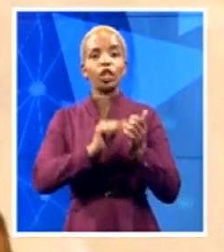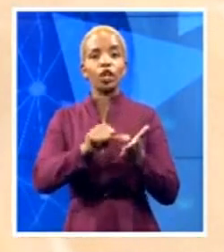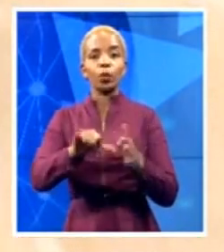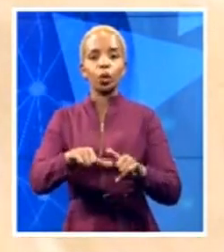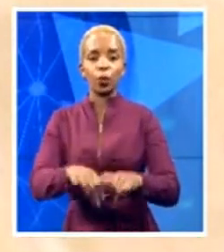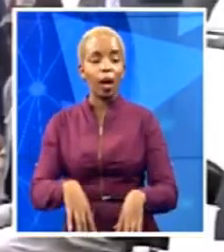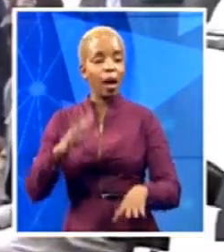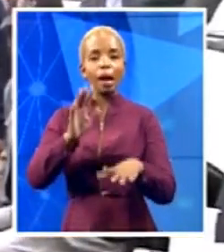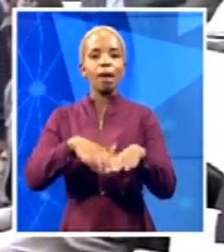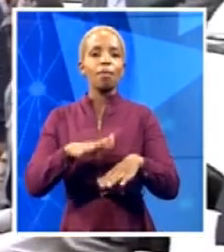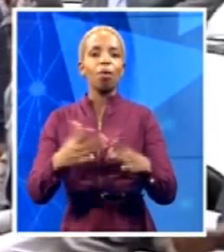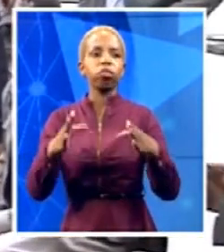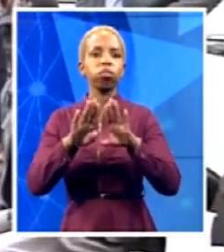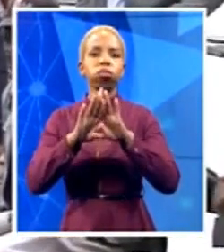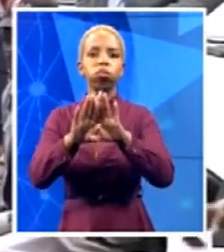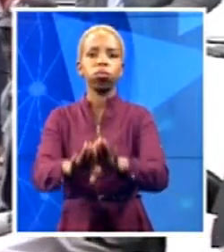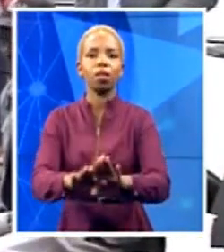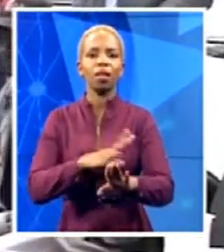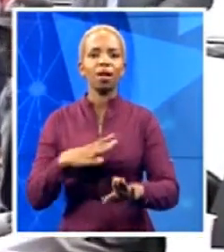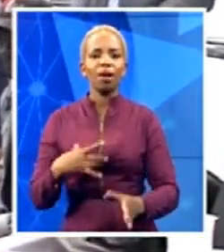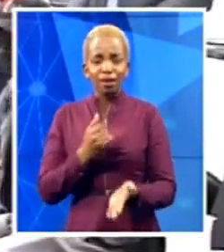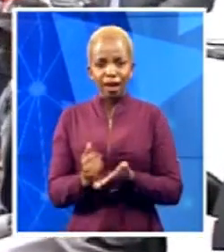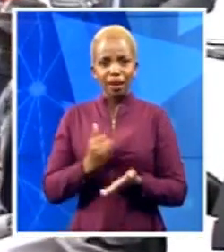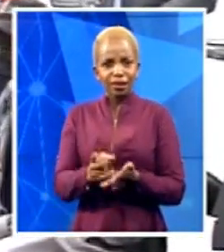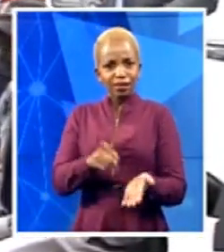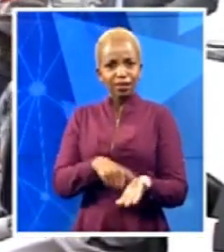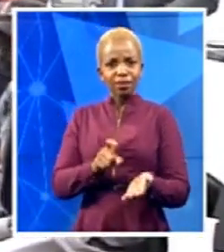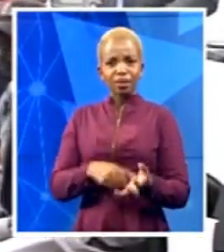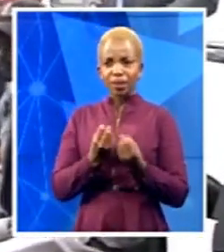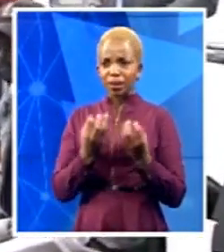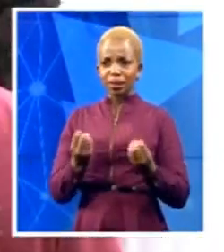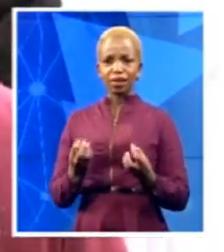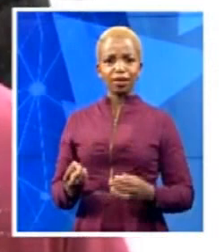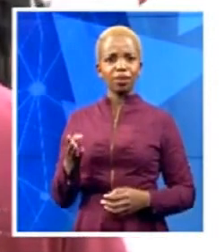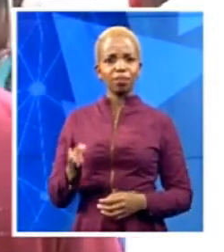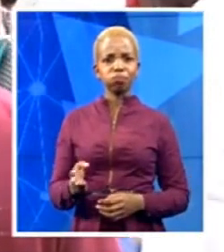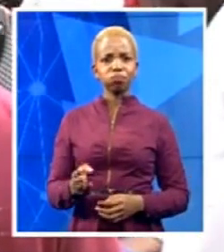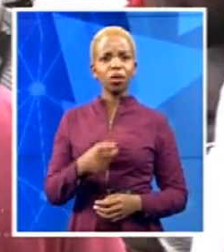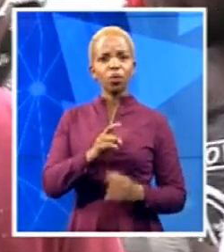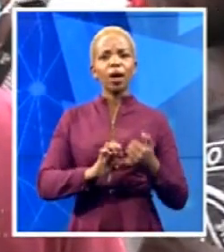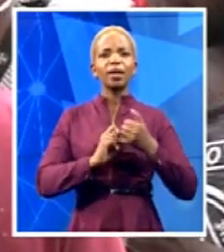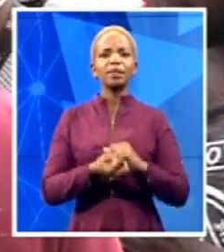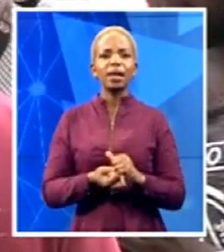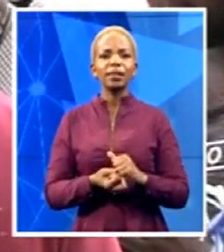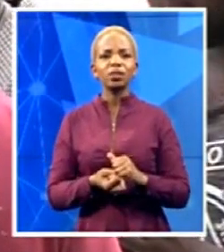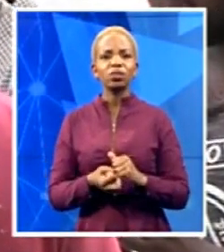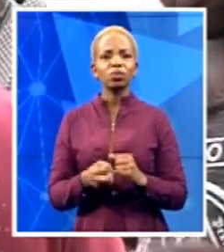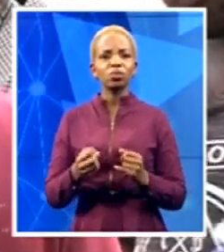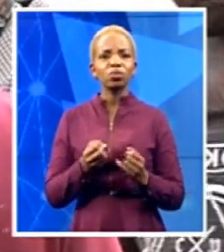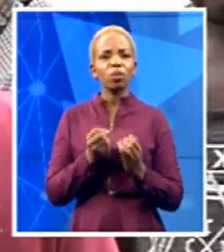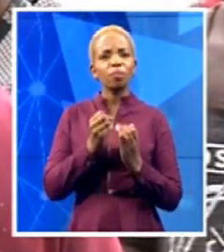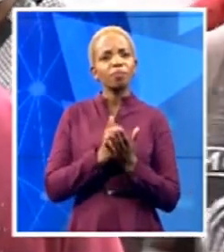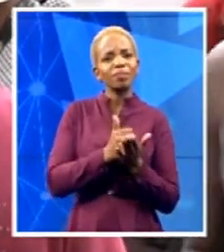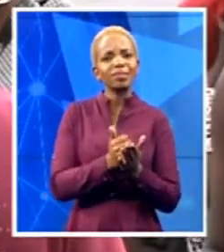that the patient may die. Whilst what are you trying to fumigate and disinfect the ward so that the patient does not get